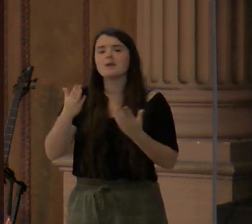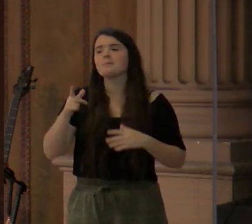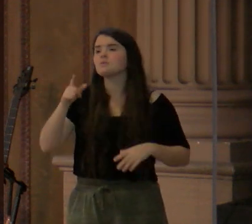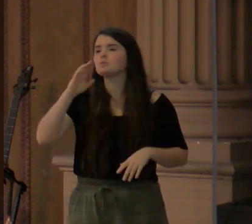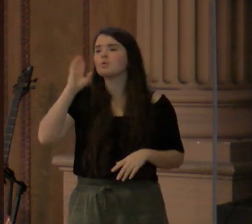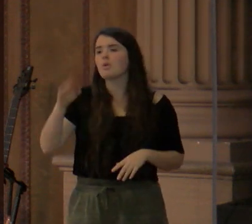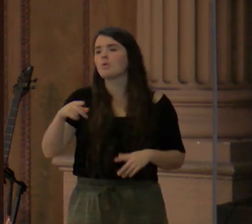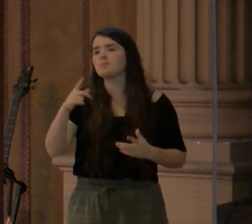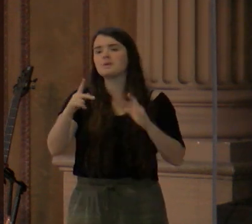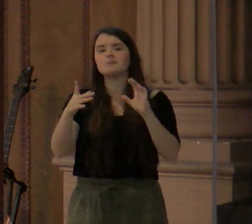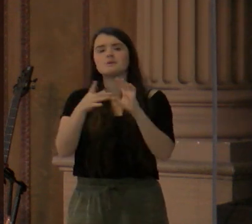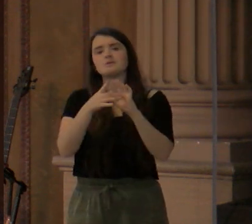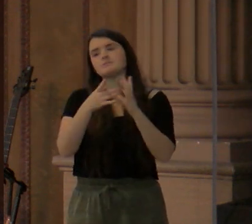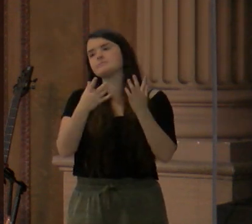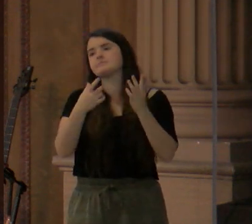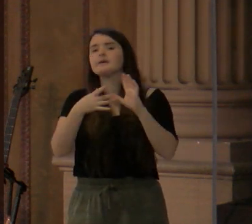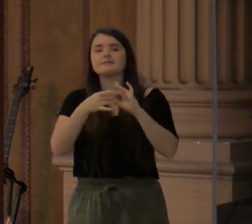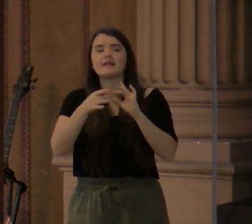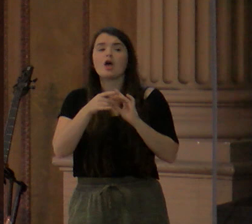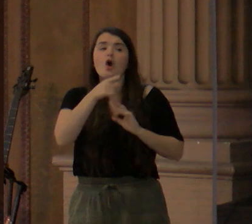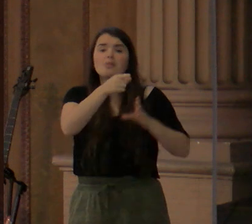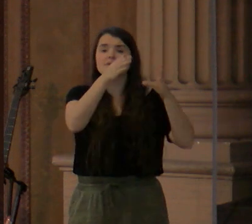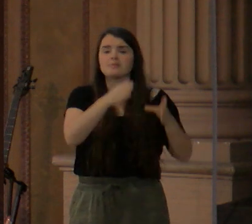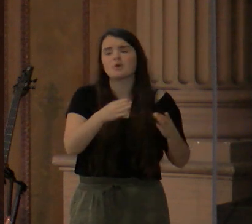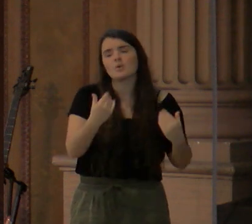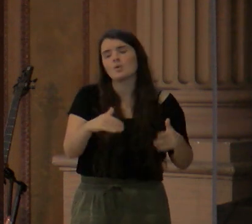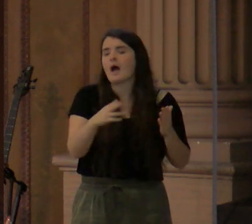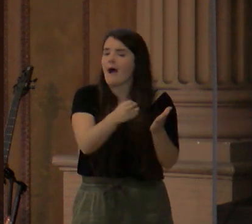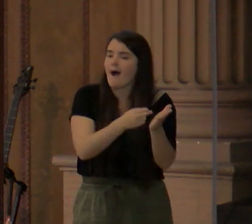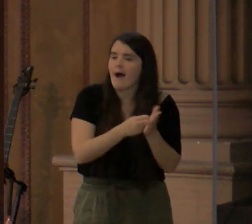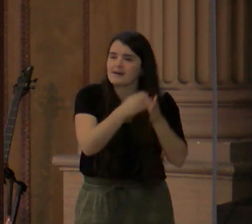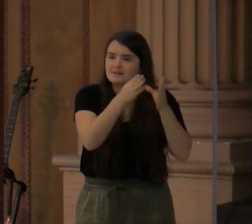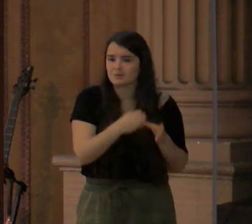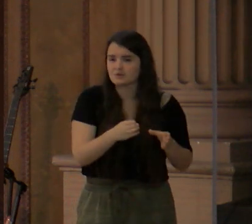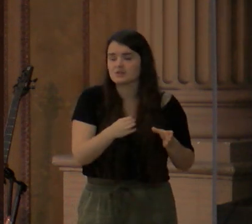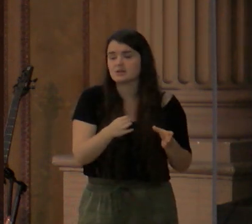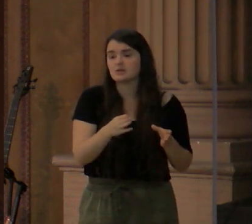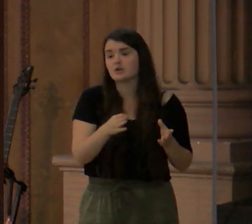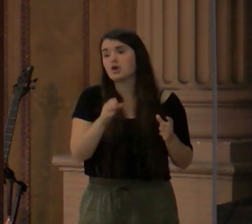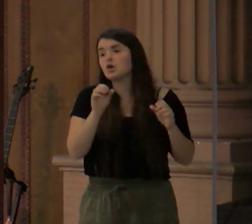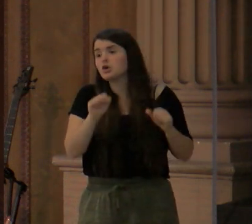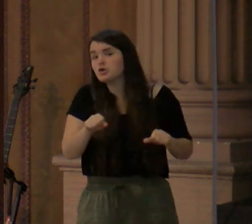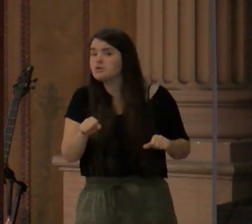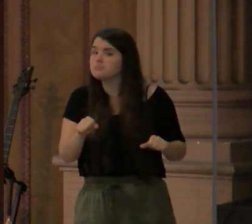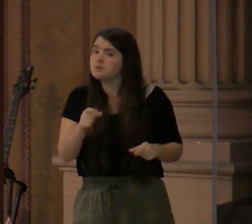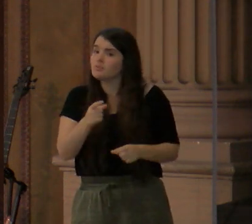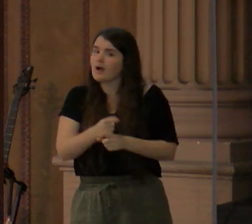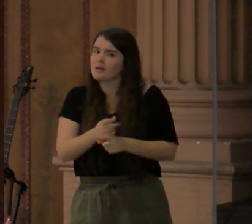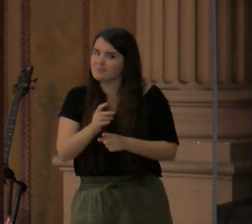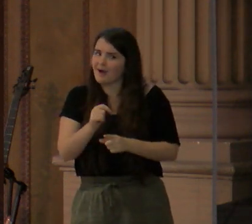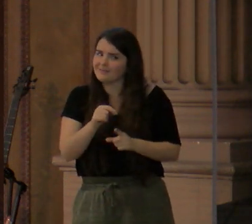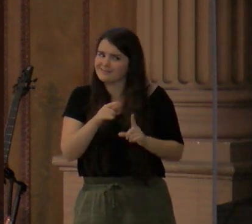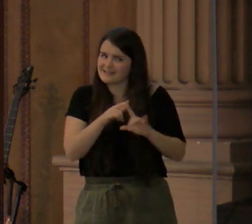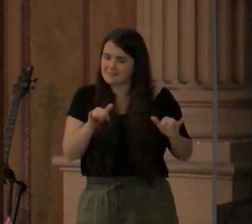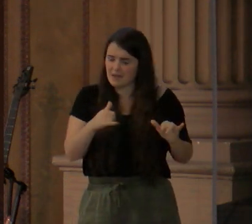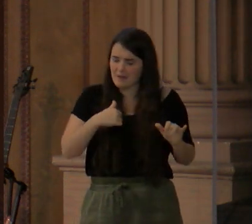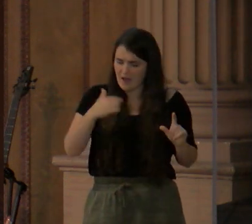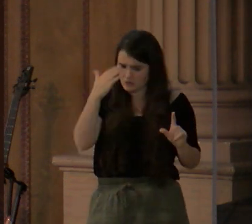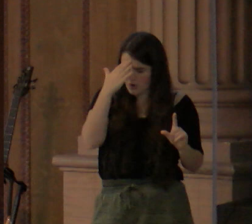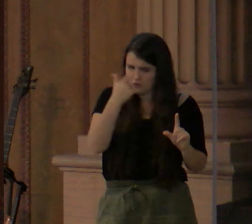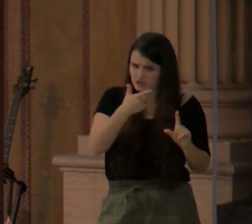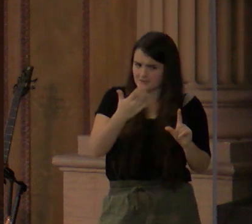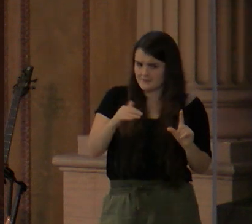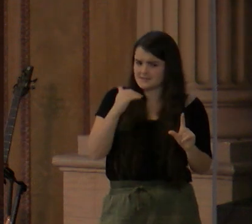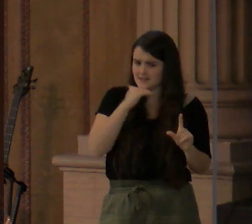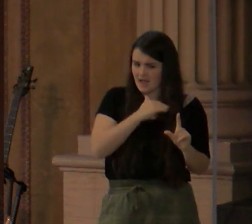person, which is absolutely true, but you also know that she's lied before. And the fact that she's lied before means that